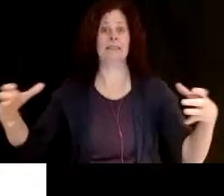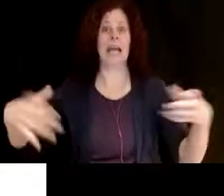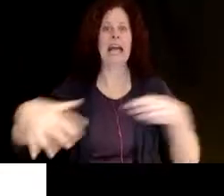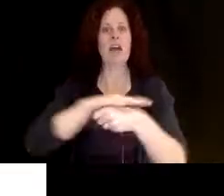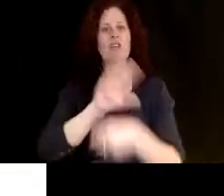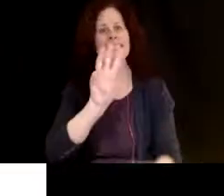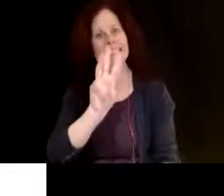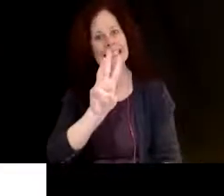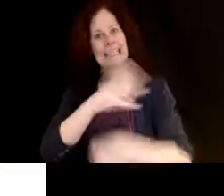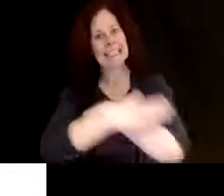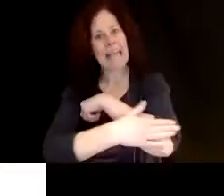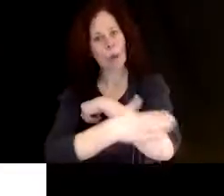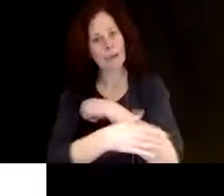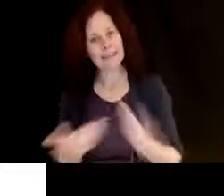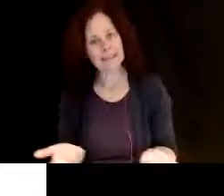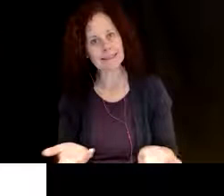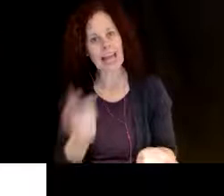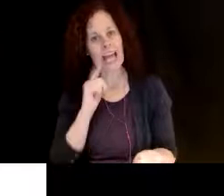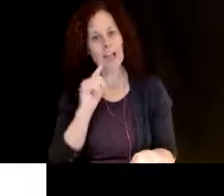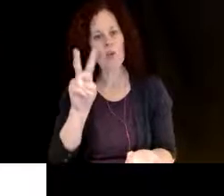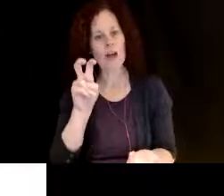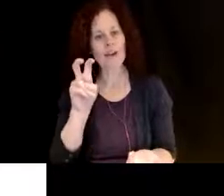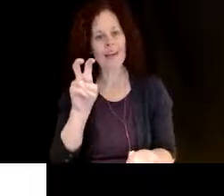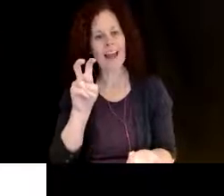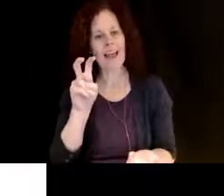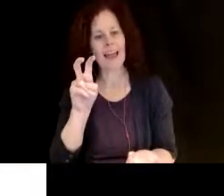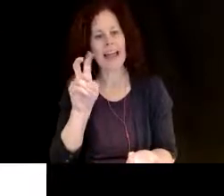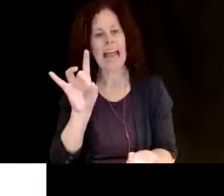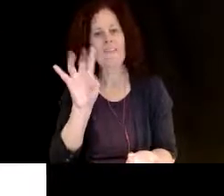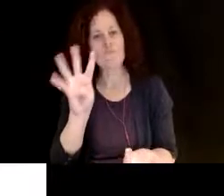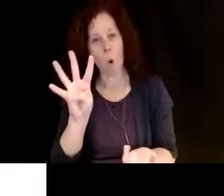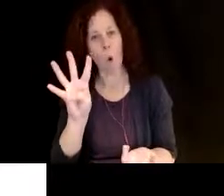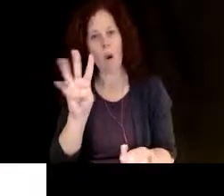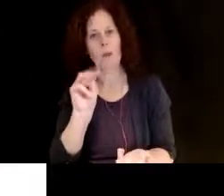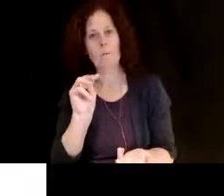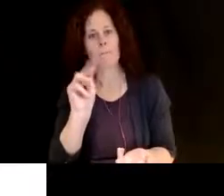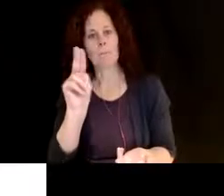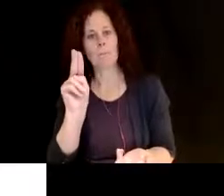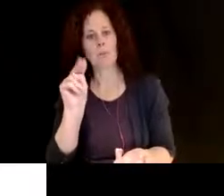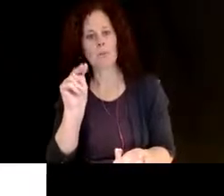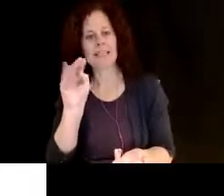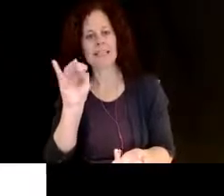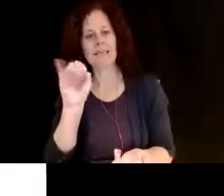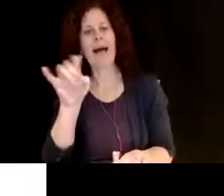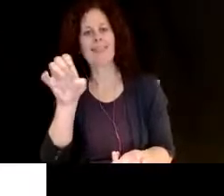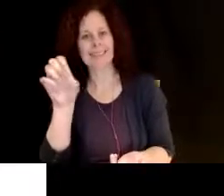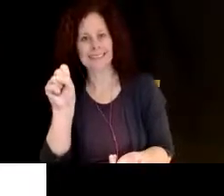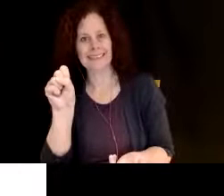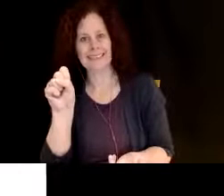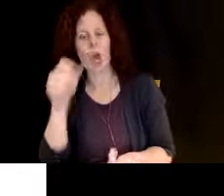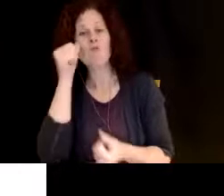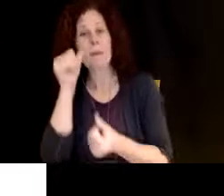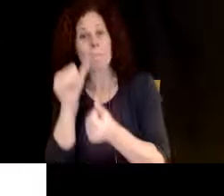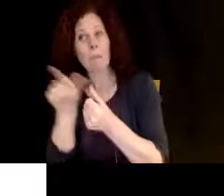284 municipalities. So remember, those are the municipalities that tend to have authority over changing the pedestrian